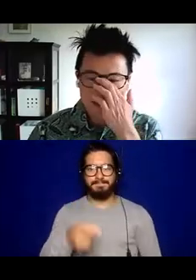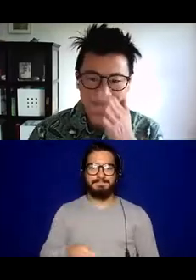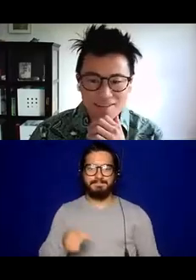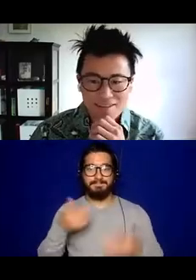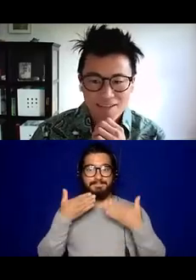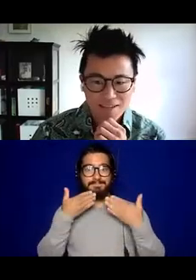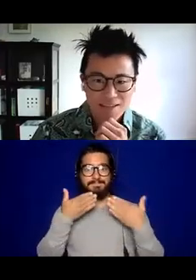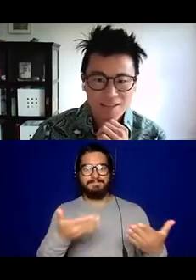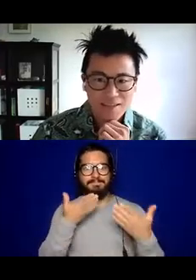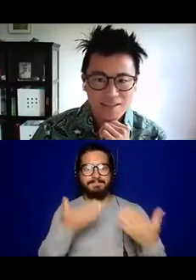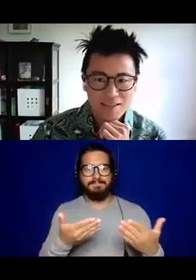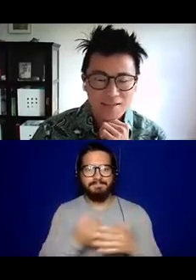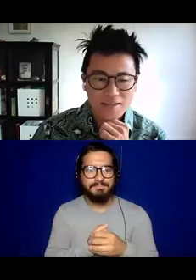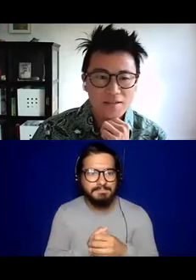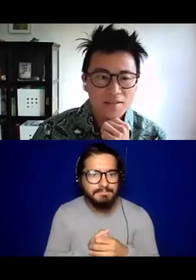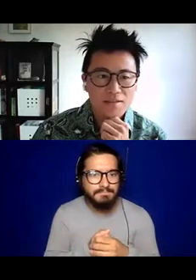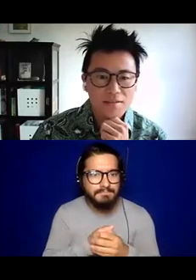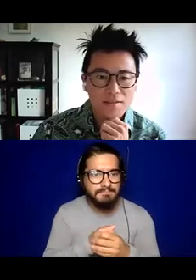Thanks.